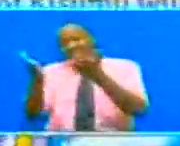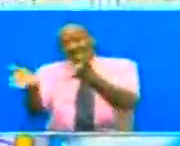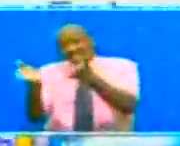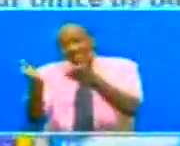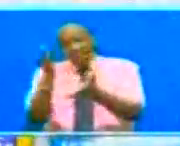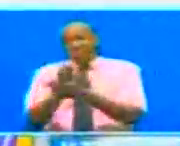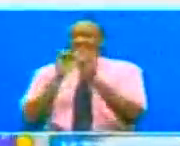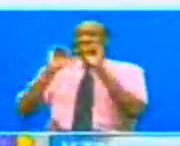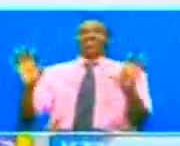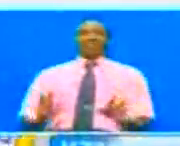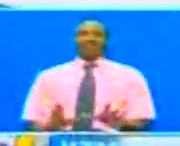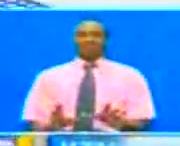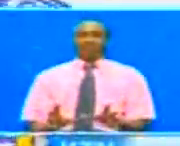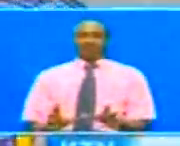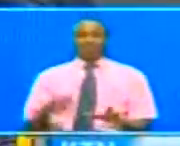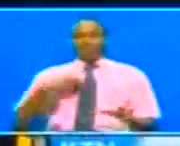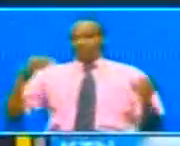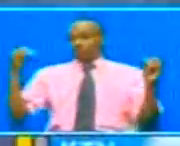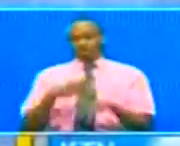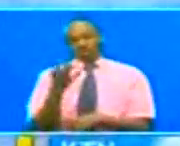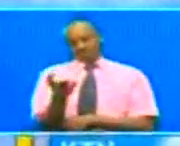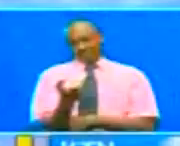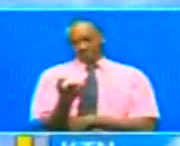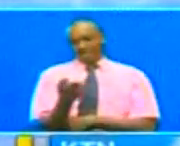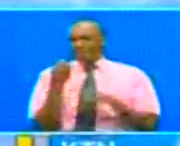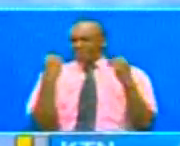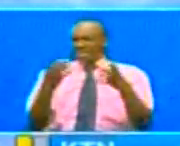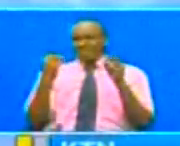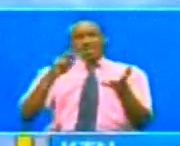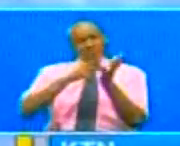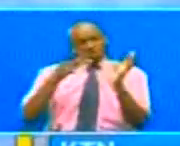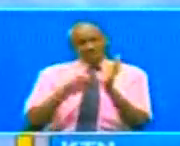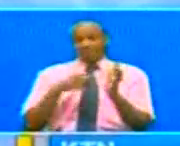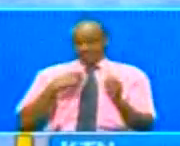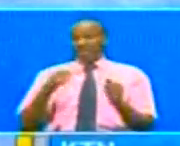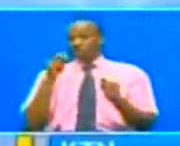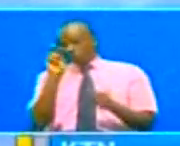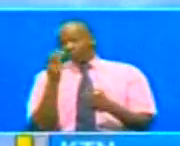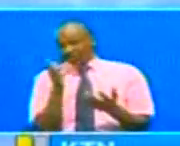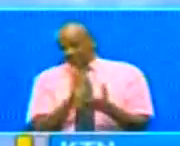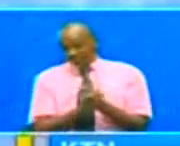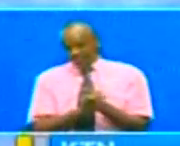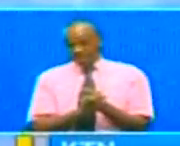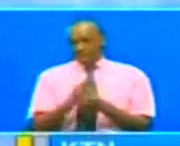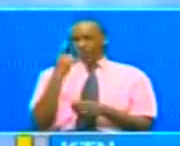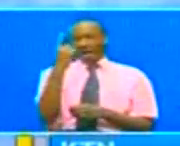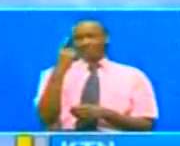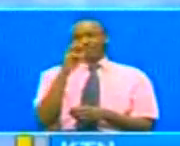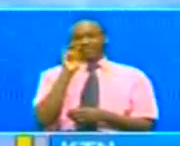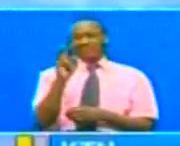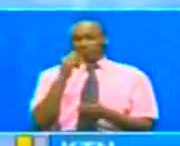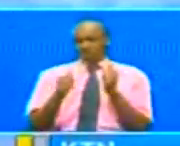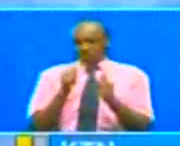of shocked priests and parishioners. A number of projects that I came across. One, I saw